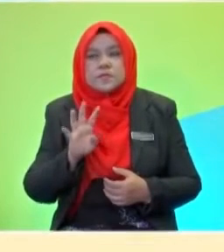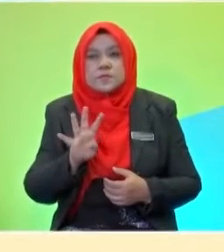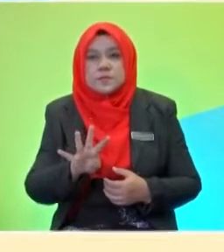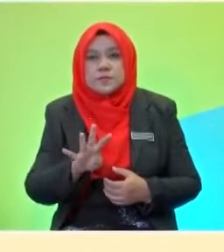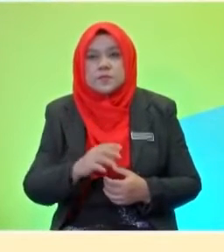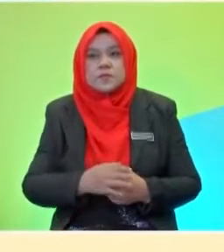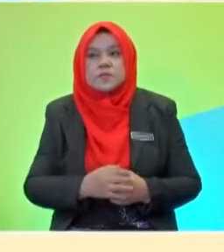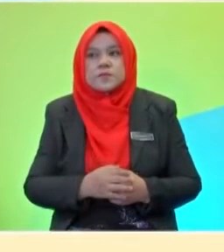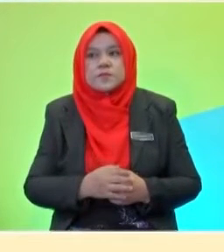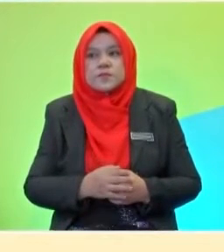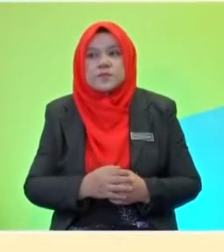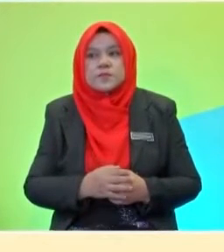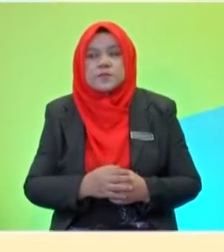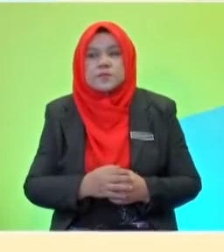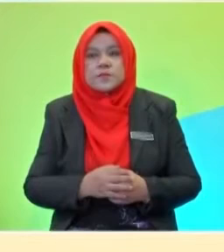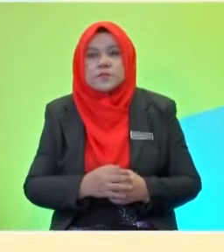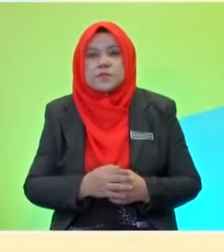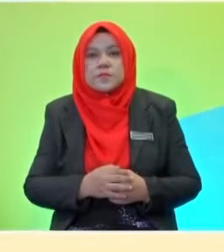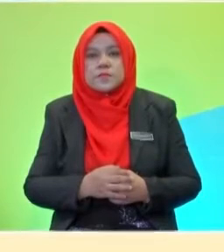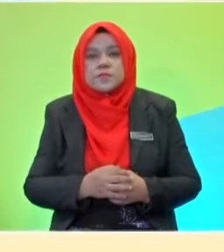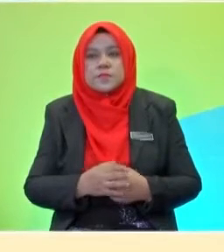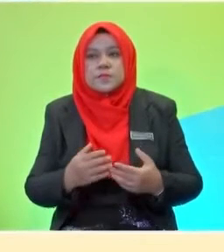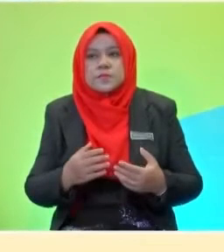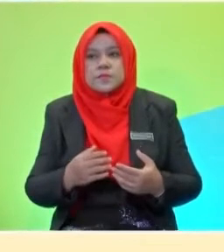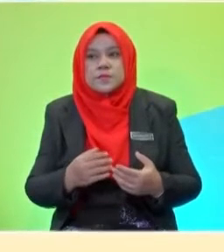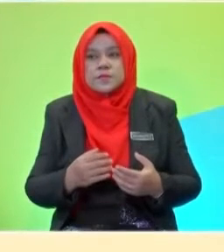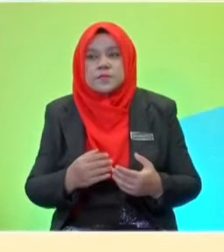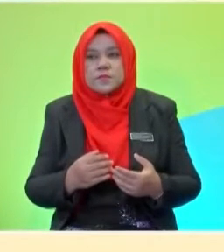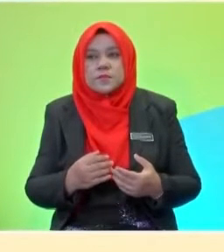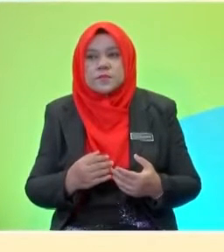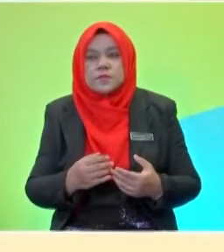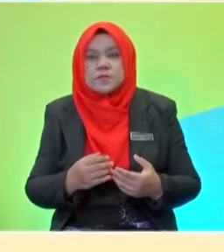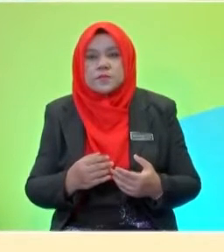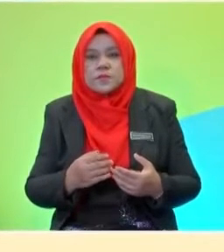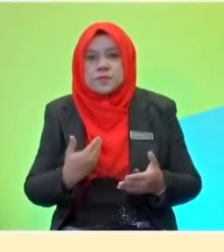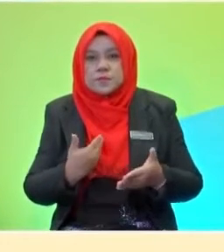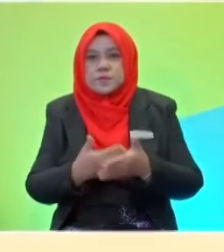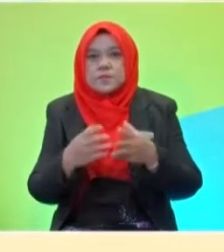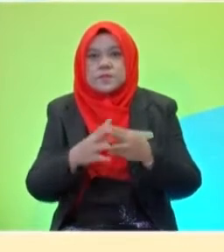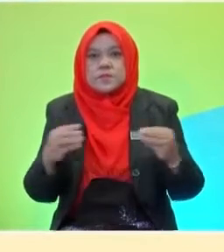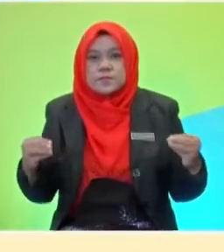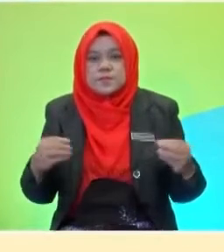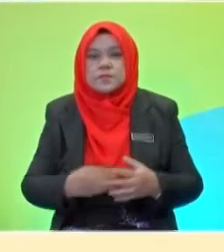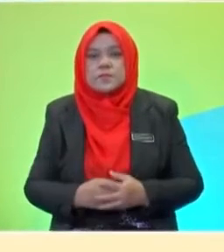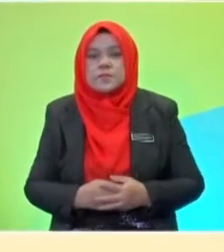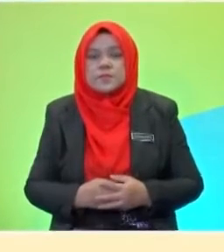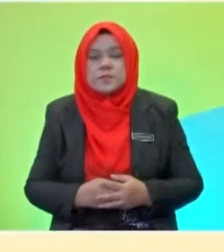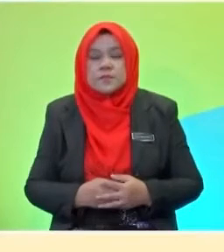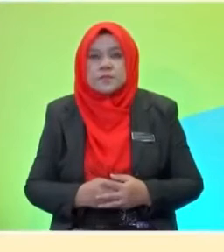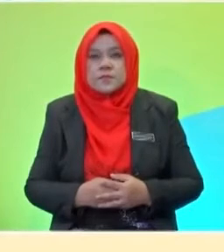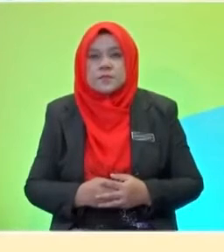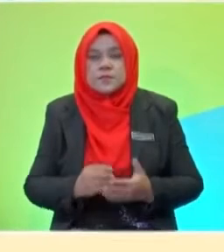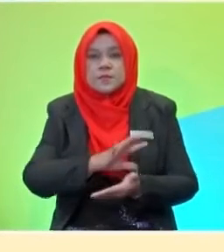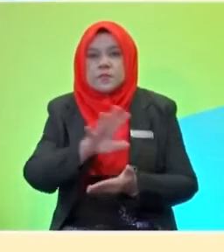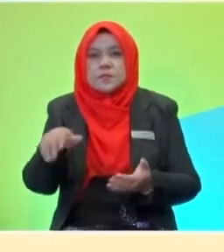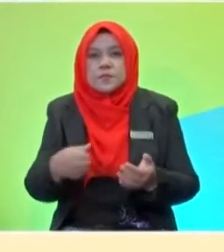1, 2, 3, and 4. Right. Okay, so these are the... And, until we finish it, right, sir? Can, yeah. Okay. Until you finish all the marbles. Because all